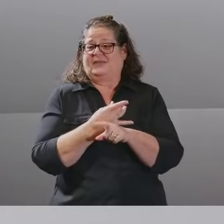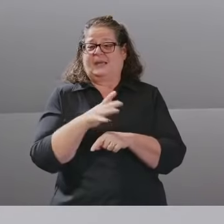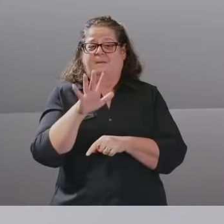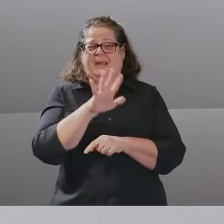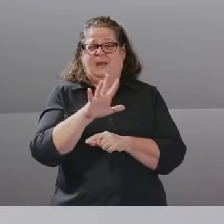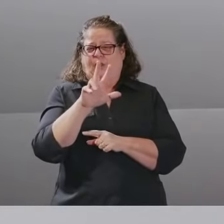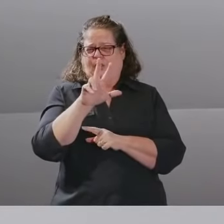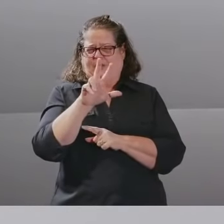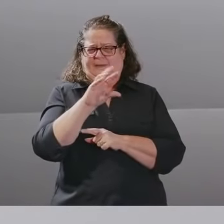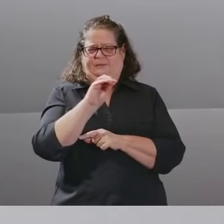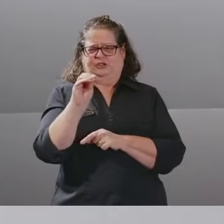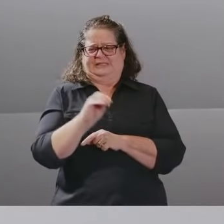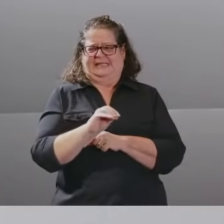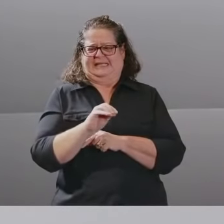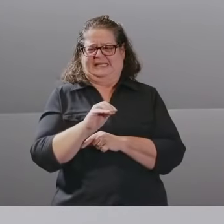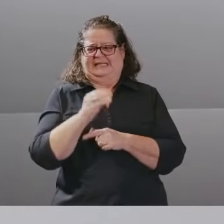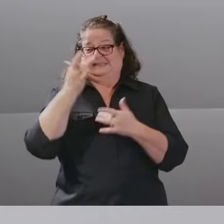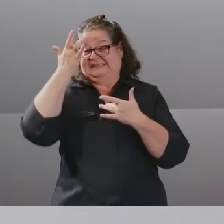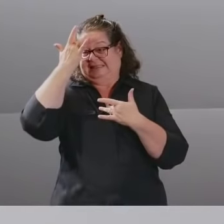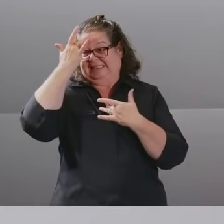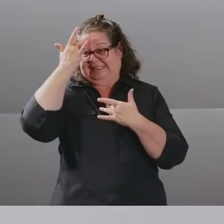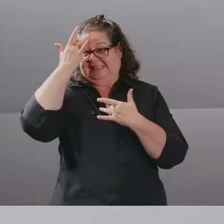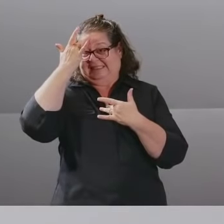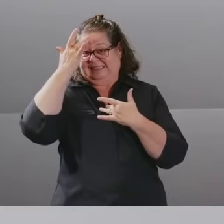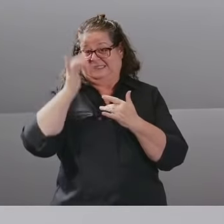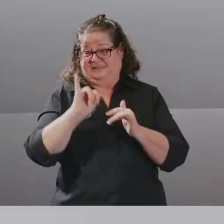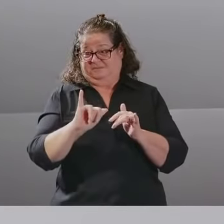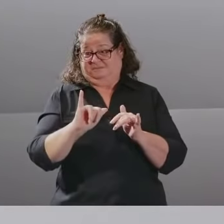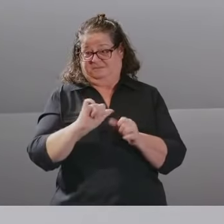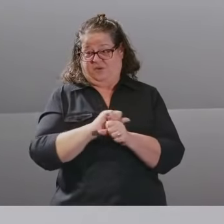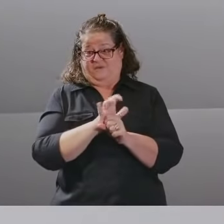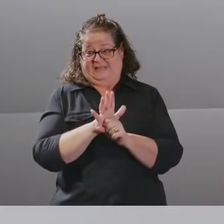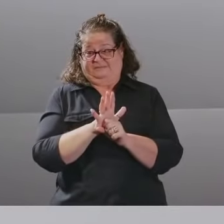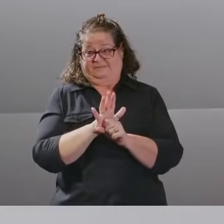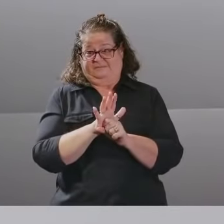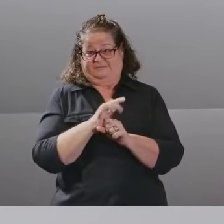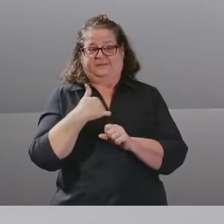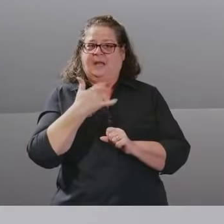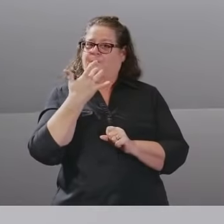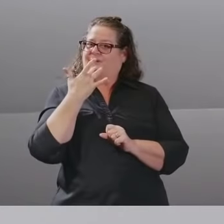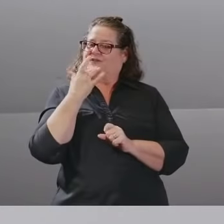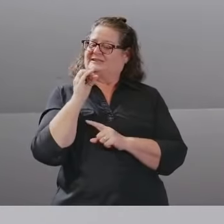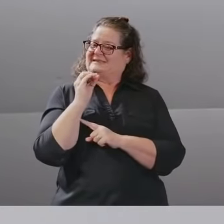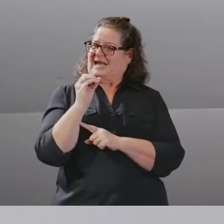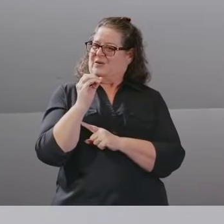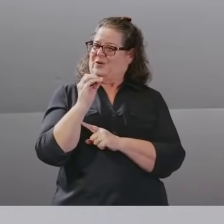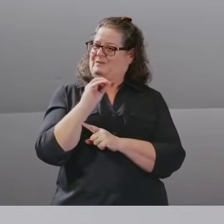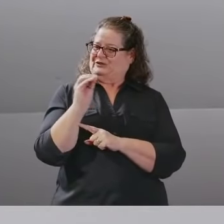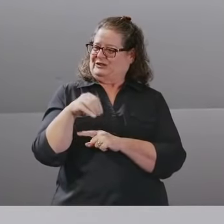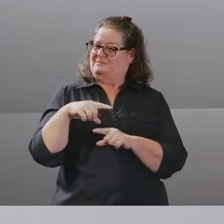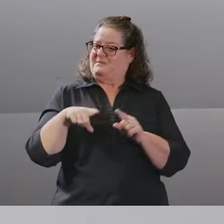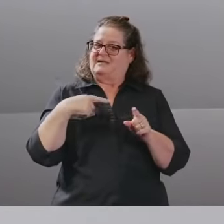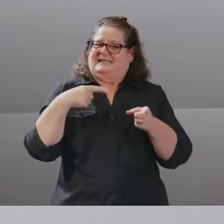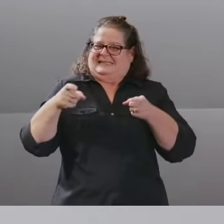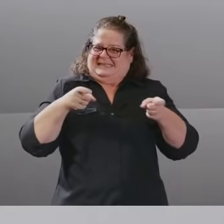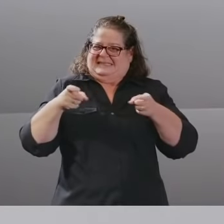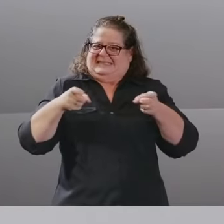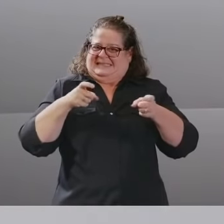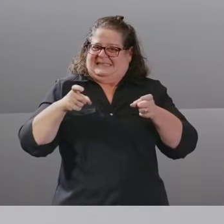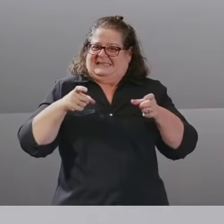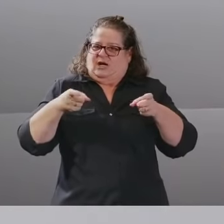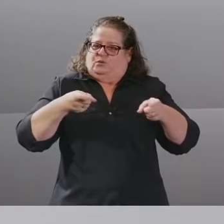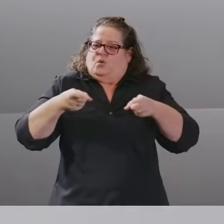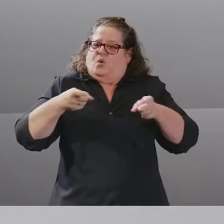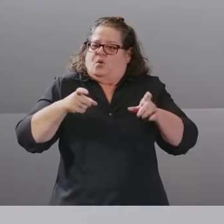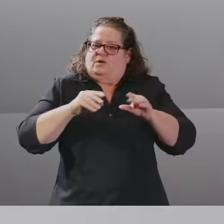COVID-19. We'd like it to be zero, but it shows you that we can manage that through good mitigation and continue to meet the